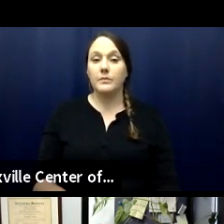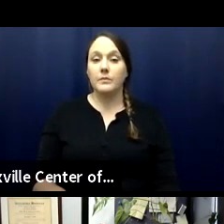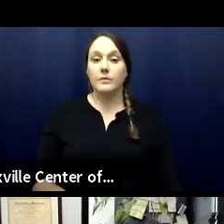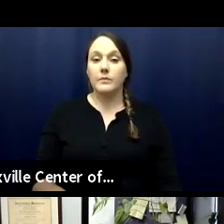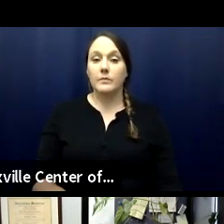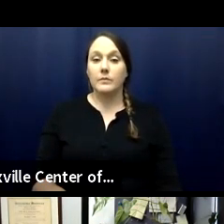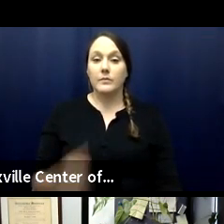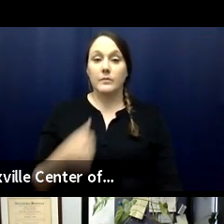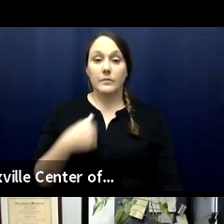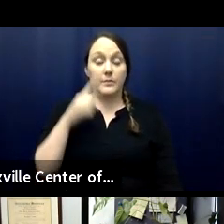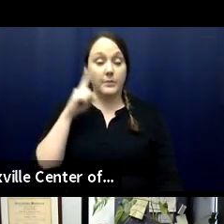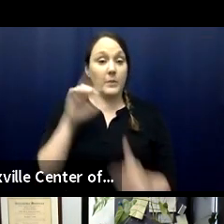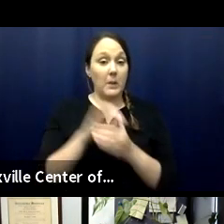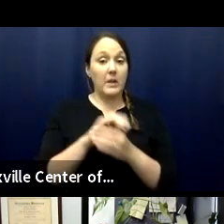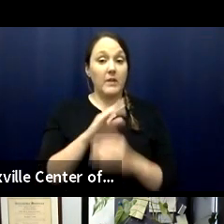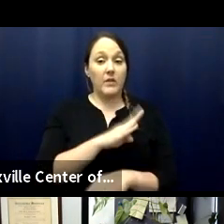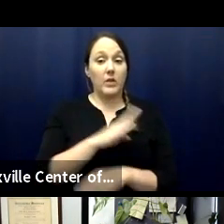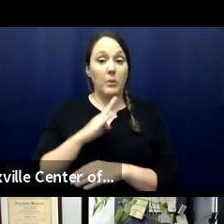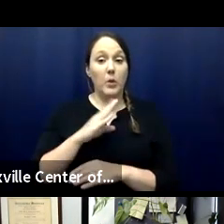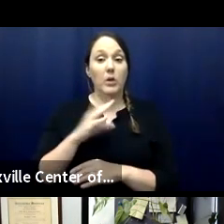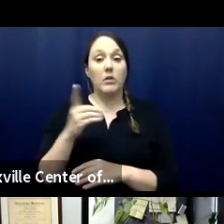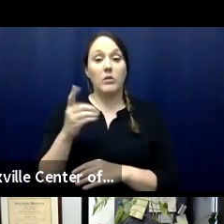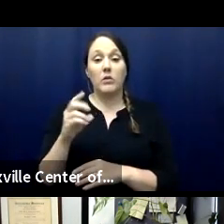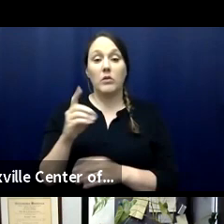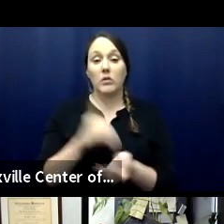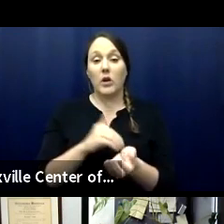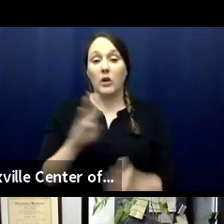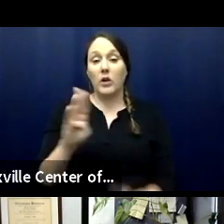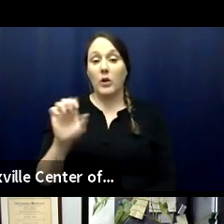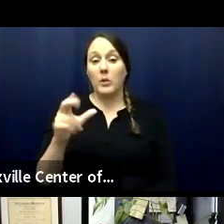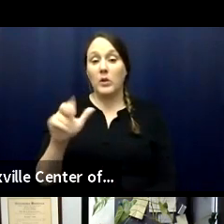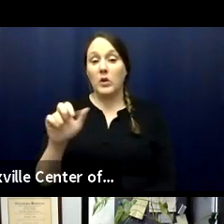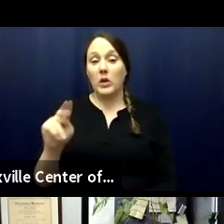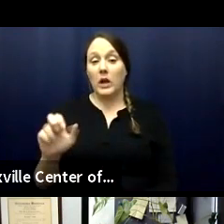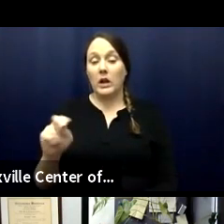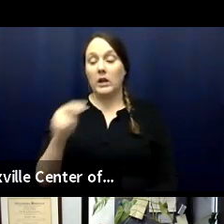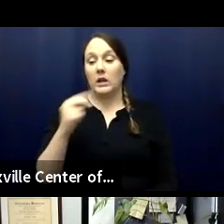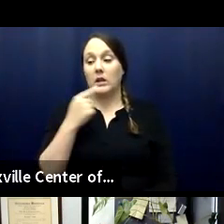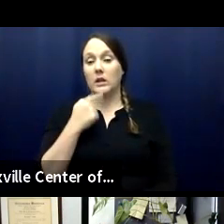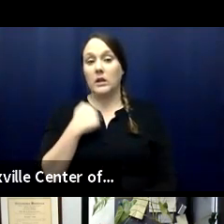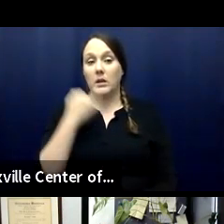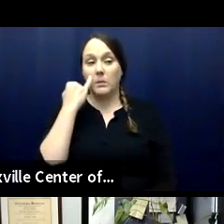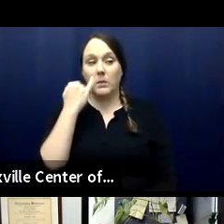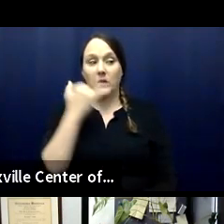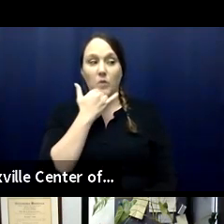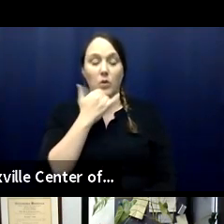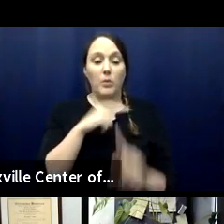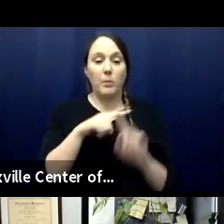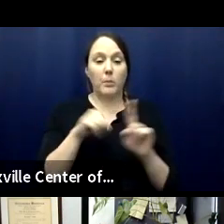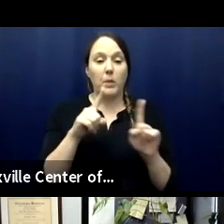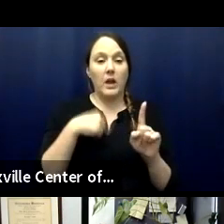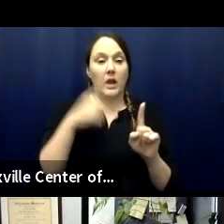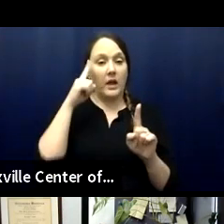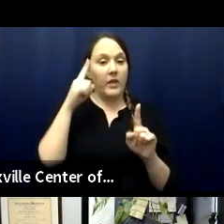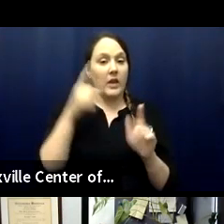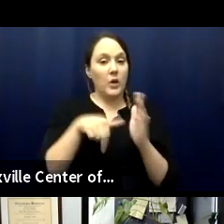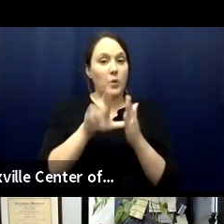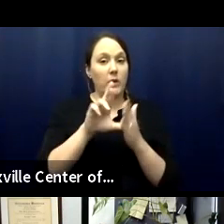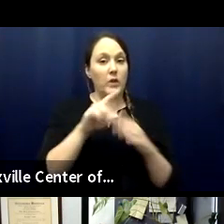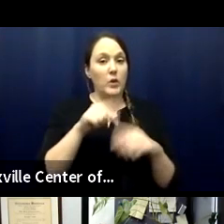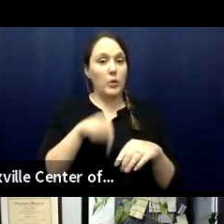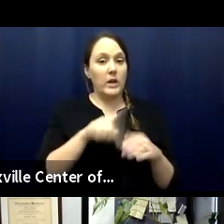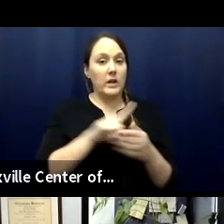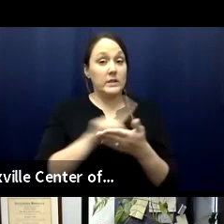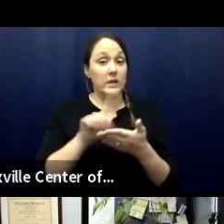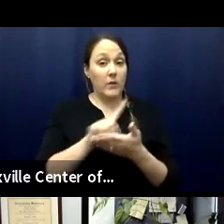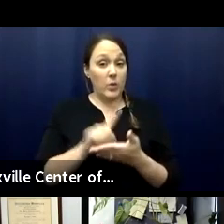I believe as a board, and Dr. Buchanan, correct me on this if I'm not right about it, but I think we are reviewing this on a weekly basis,